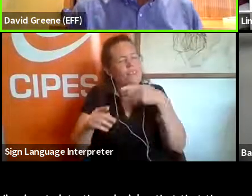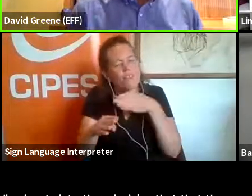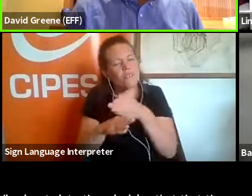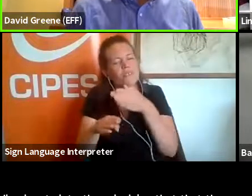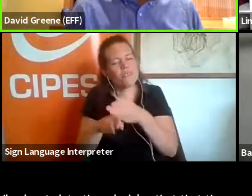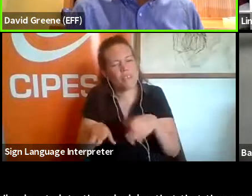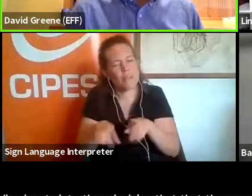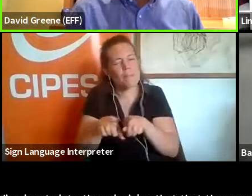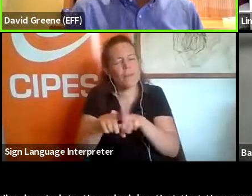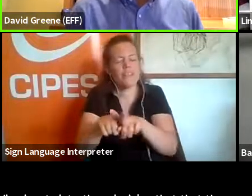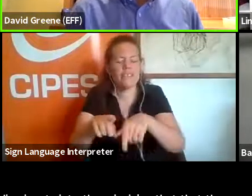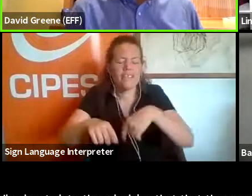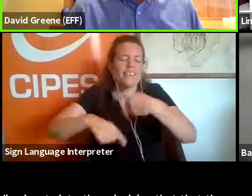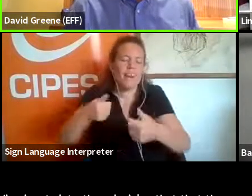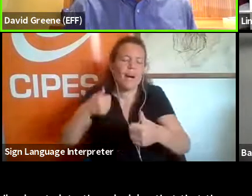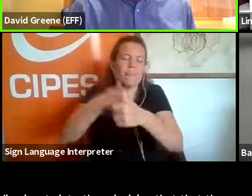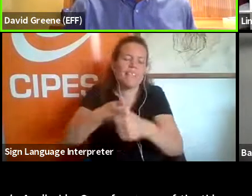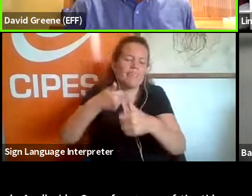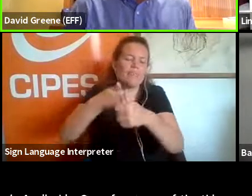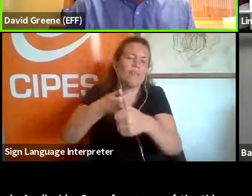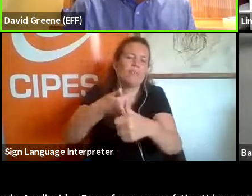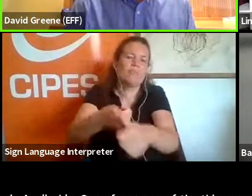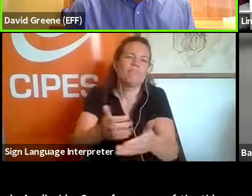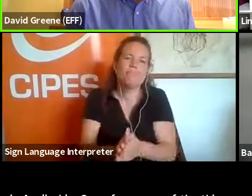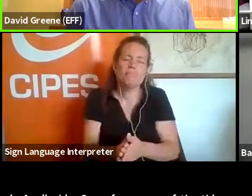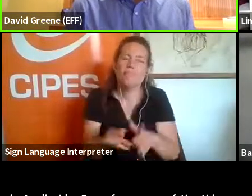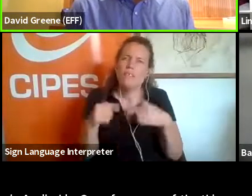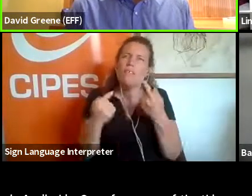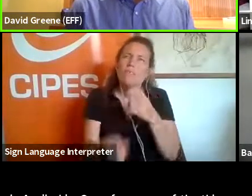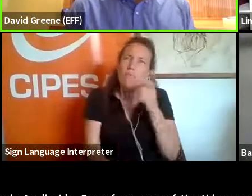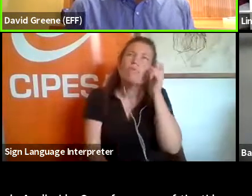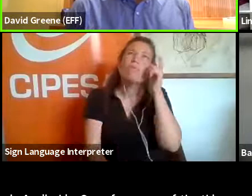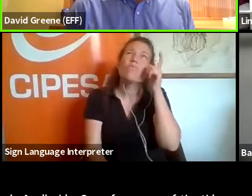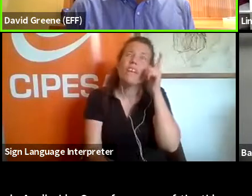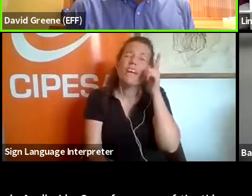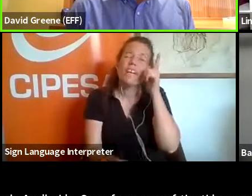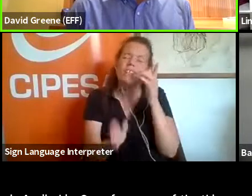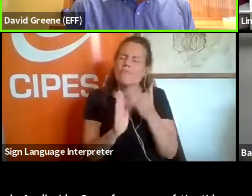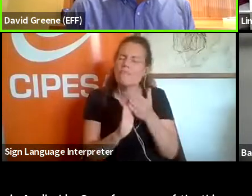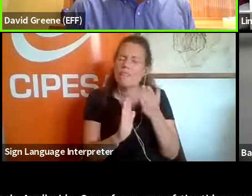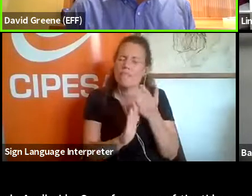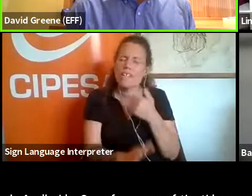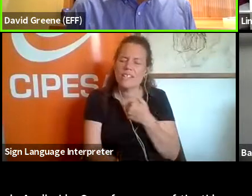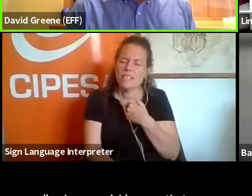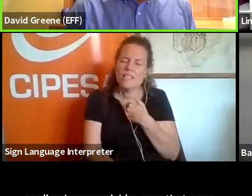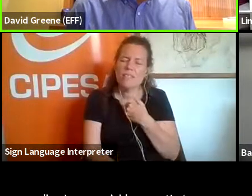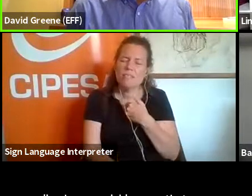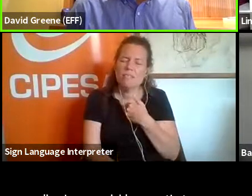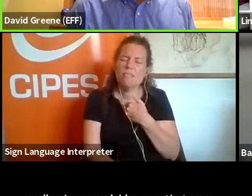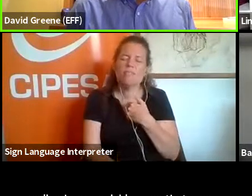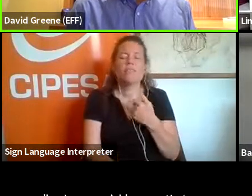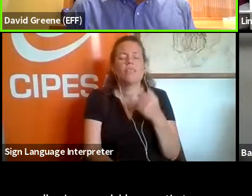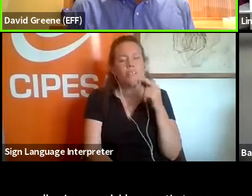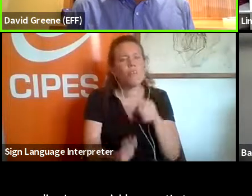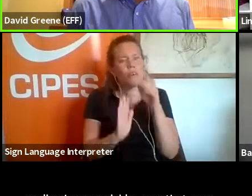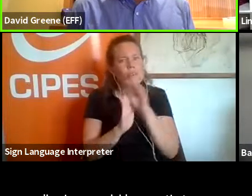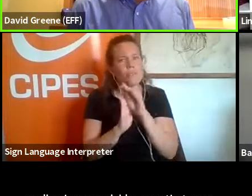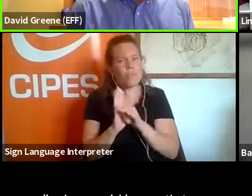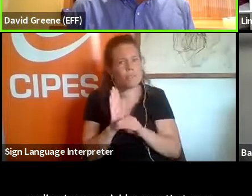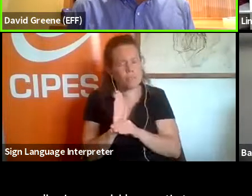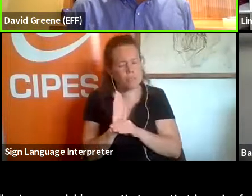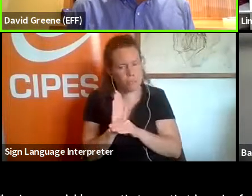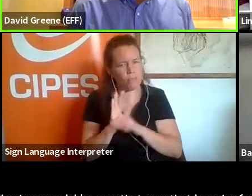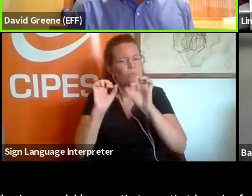of the things we realized very quickly was that in order for the principles to be useful,